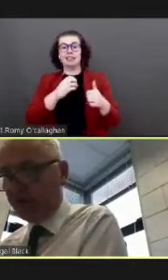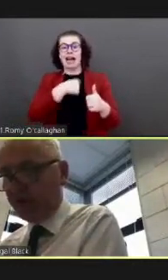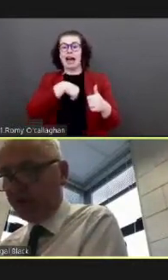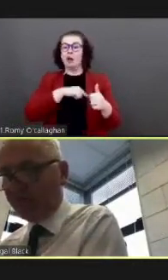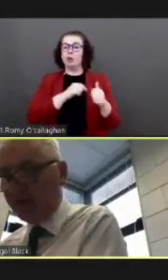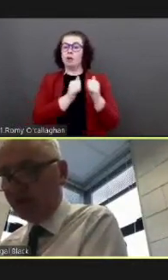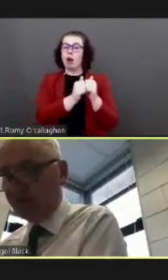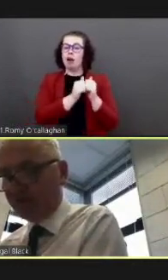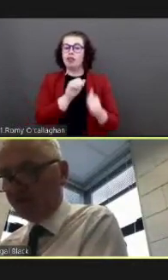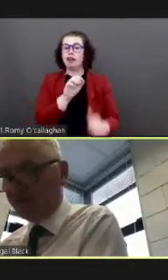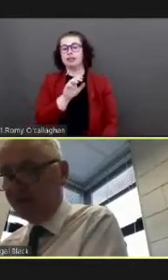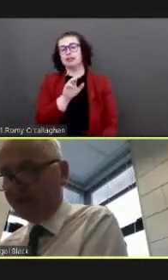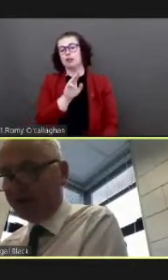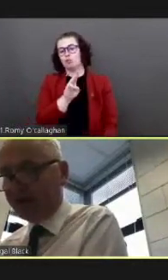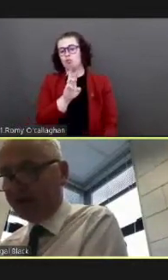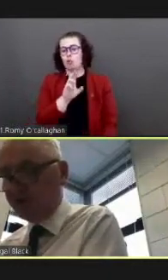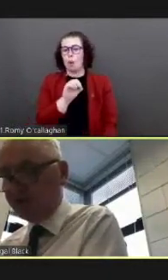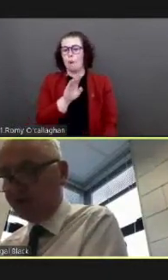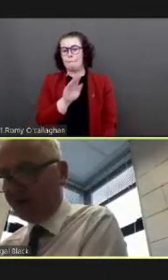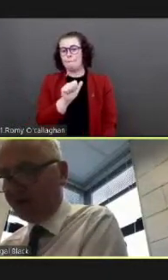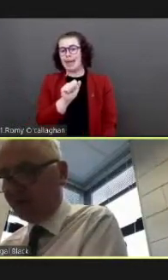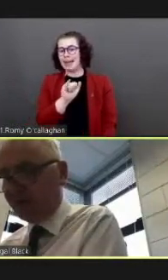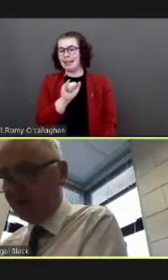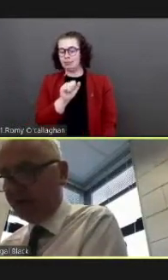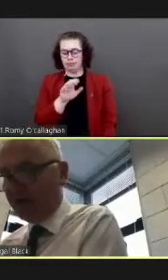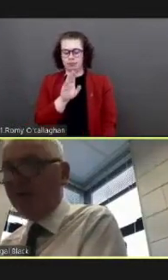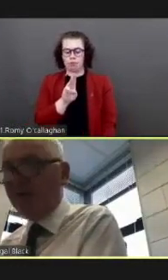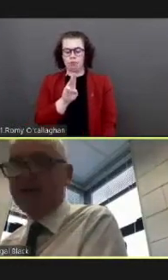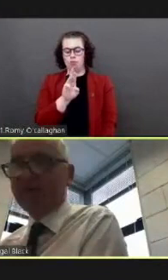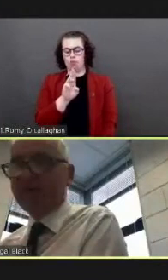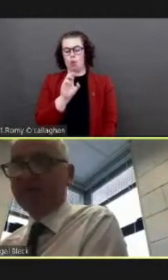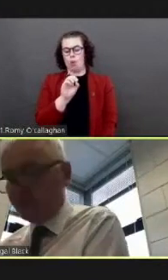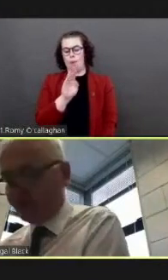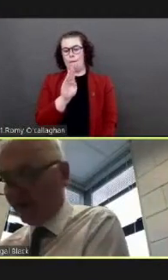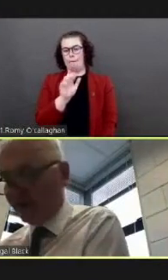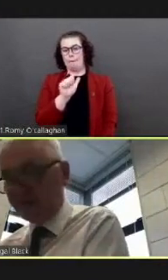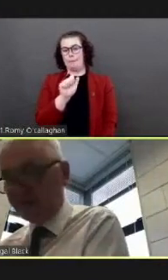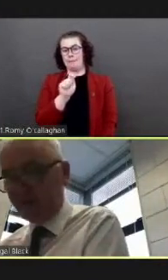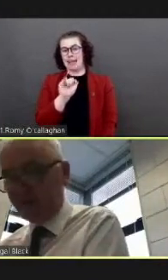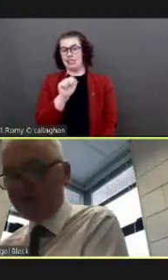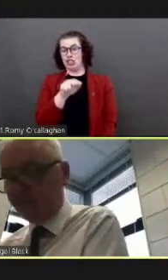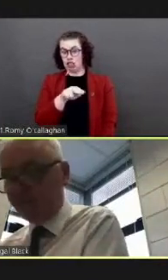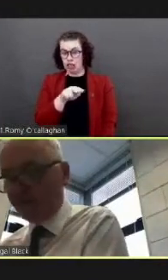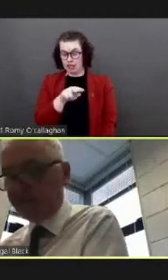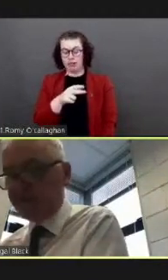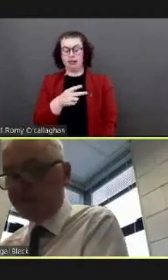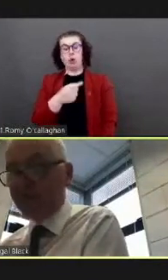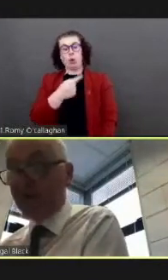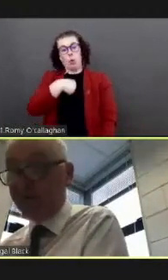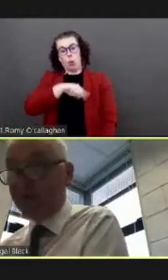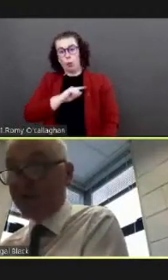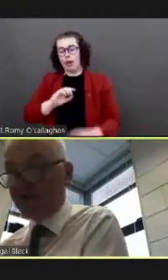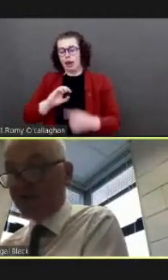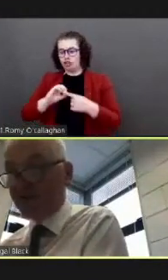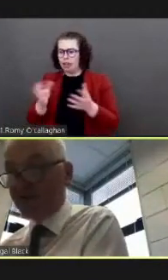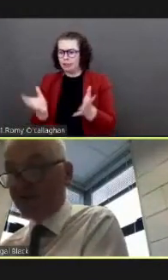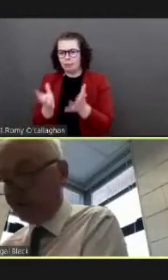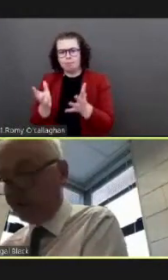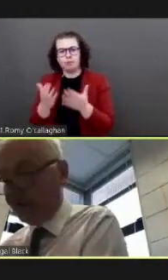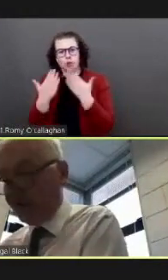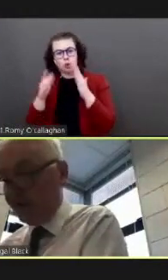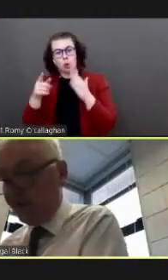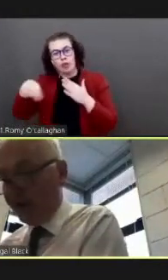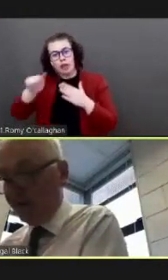IASIO and many others, we need to get through to these people and we need them to understand that their actions have hurt other people and trampled on their